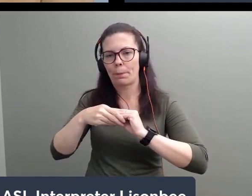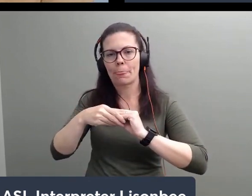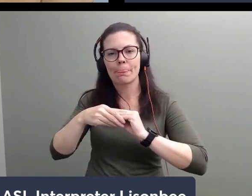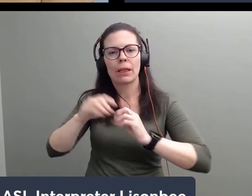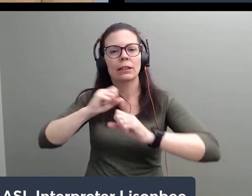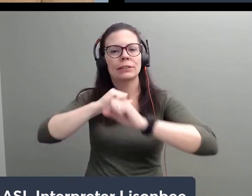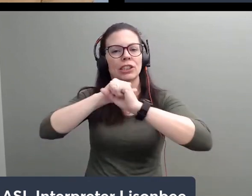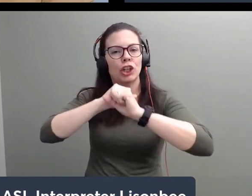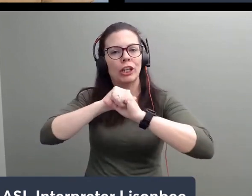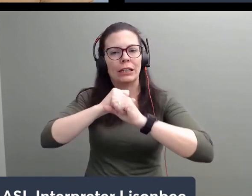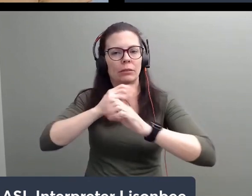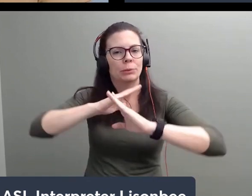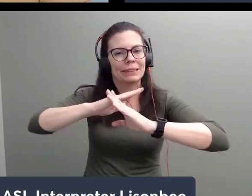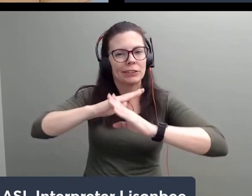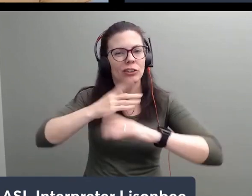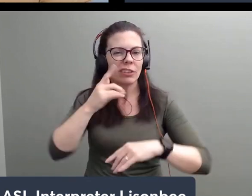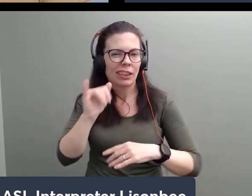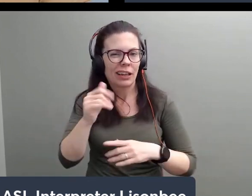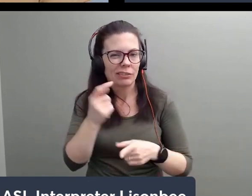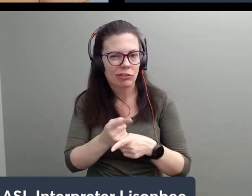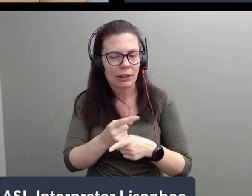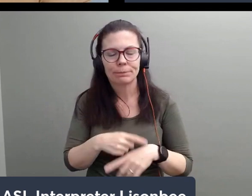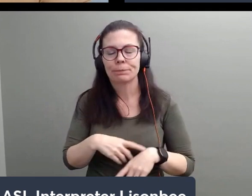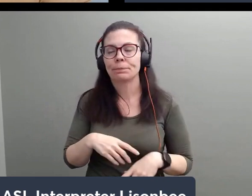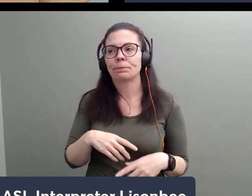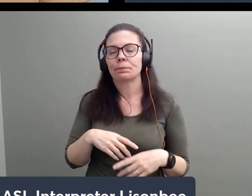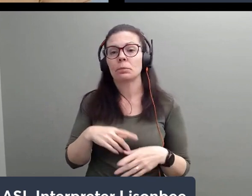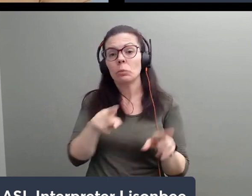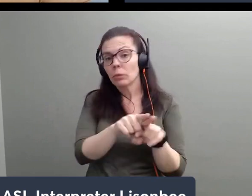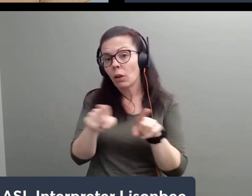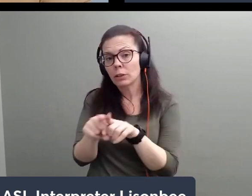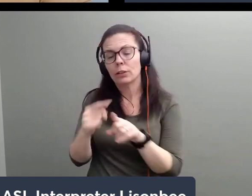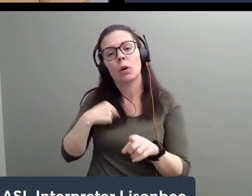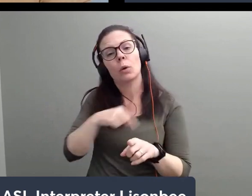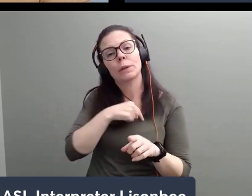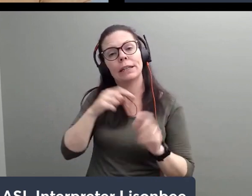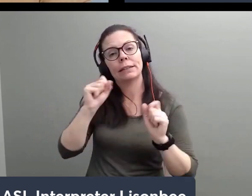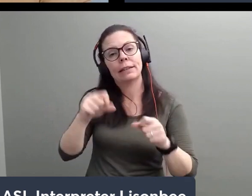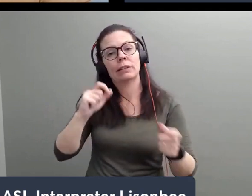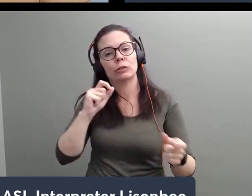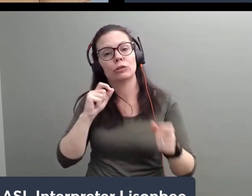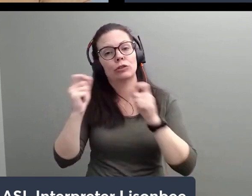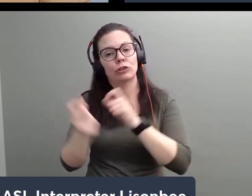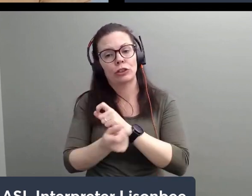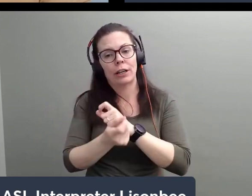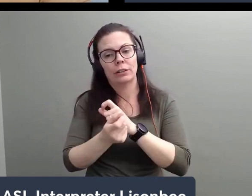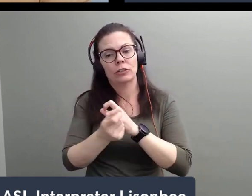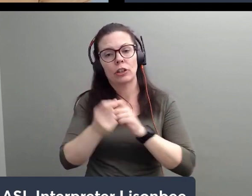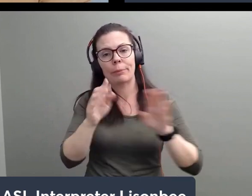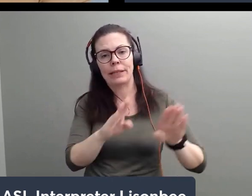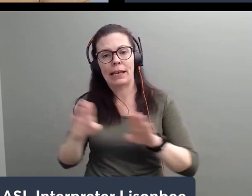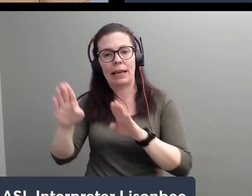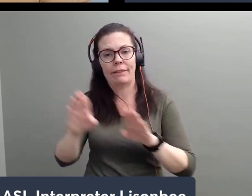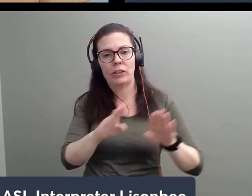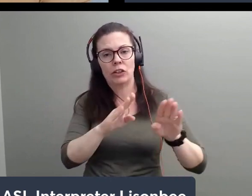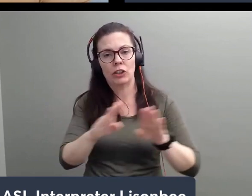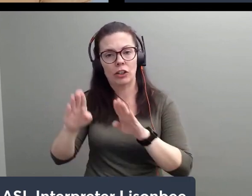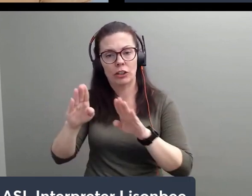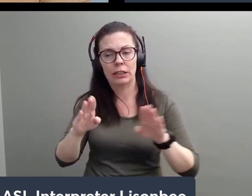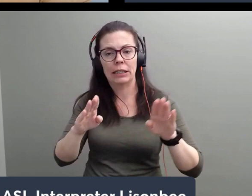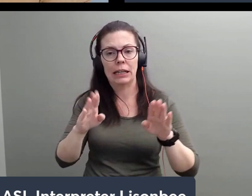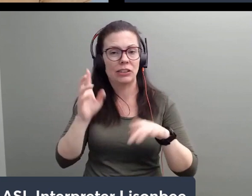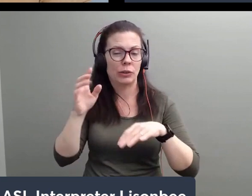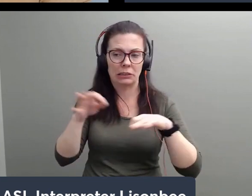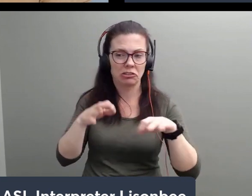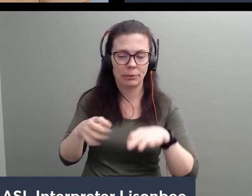security, so to speak, right? You can also you can change the default behavior and say, I